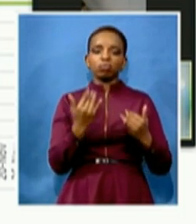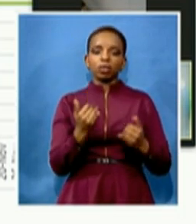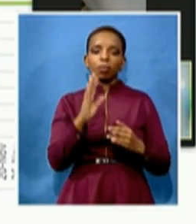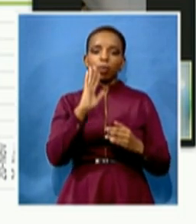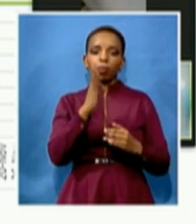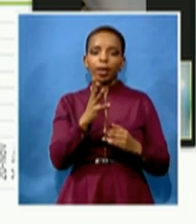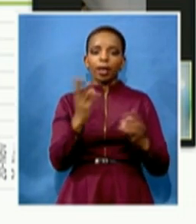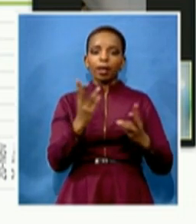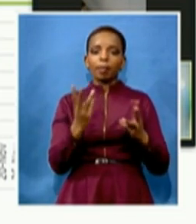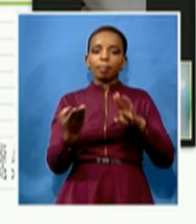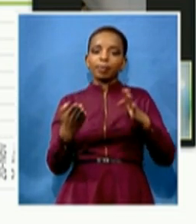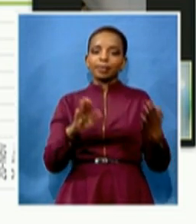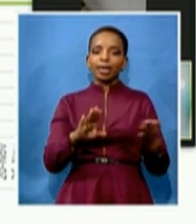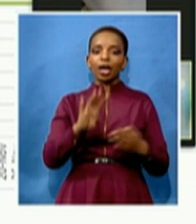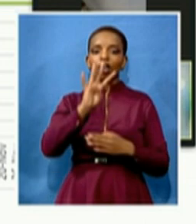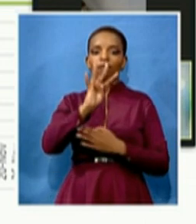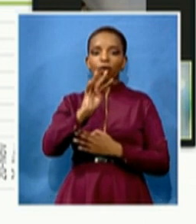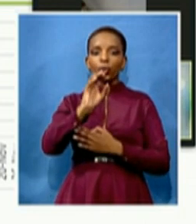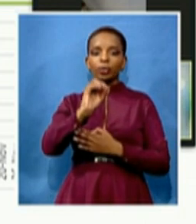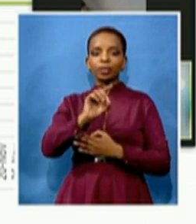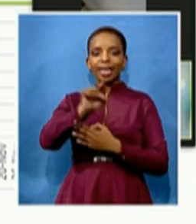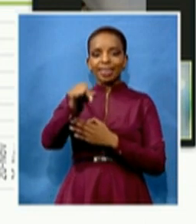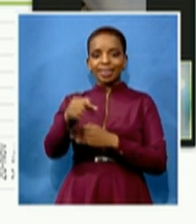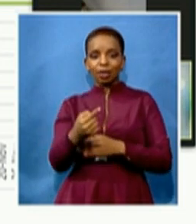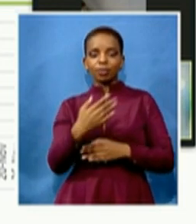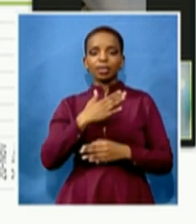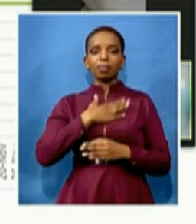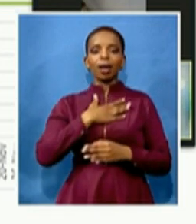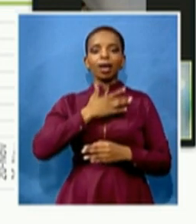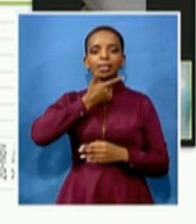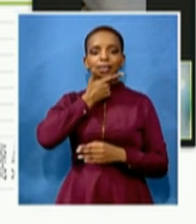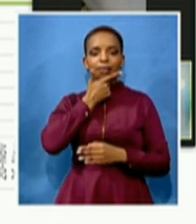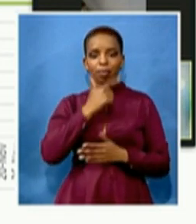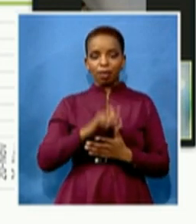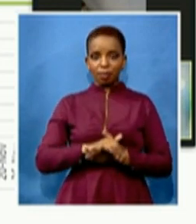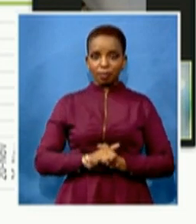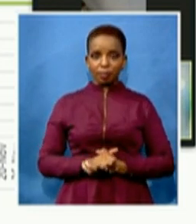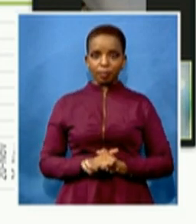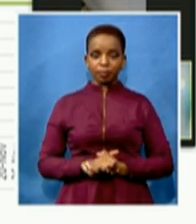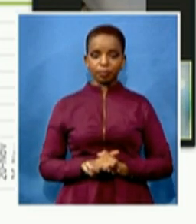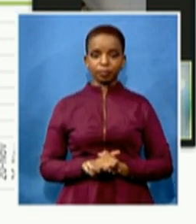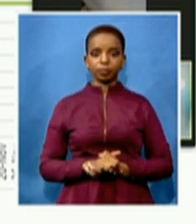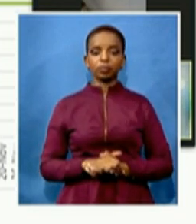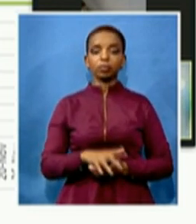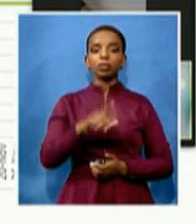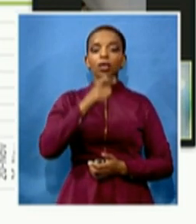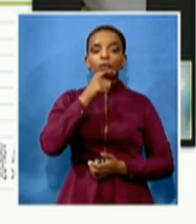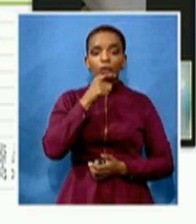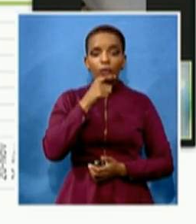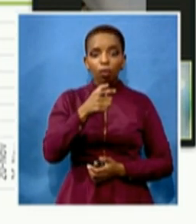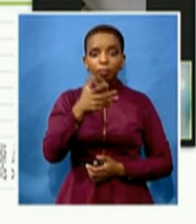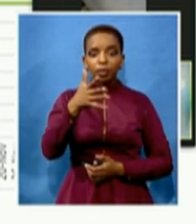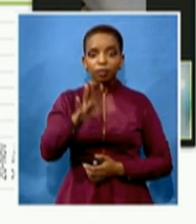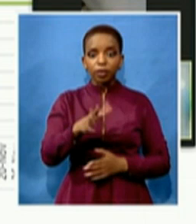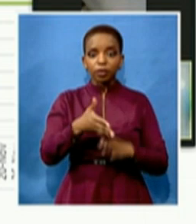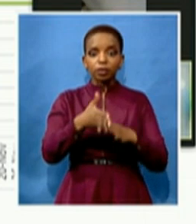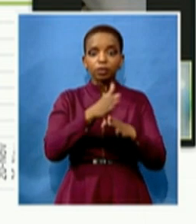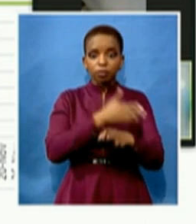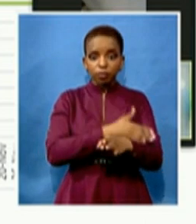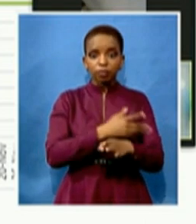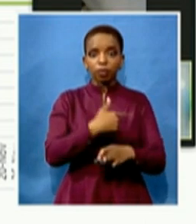of the year. Given the comments that I've made earlier, this level would, of course, need to